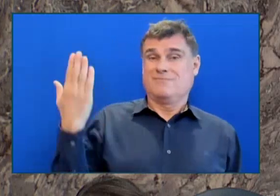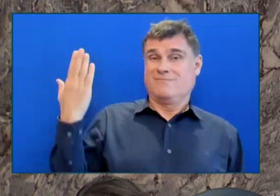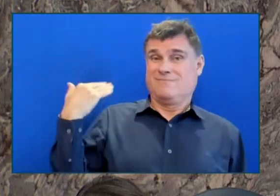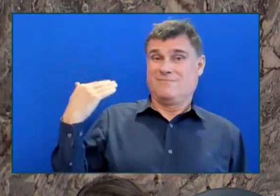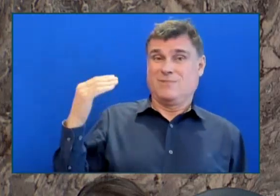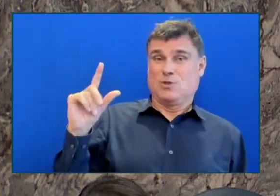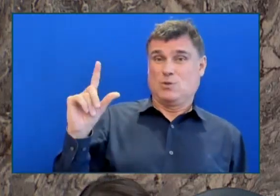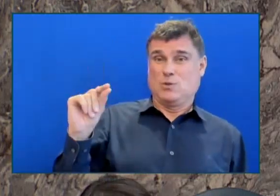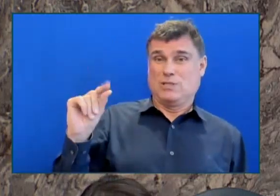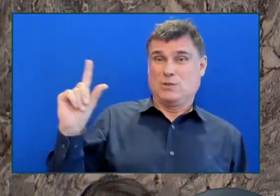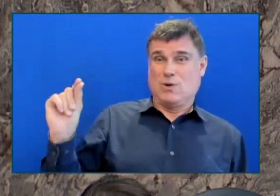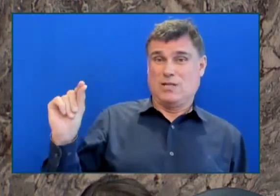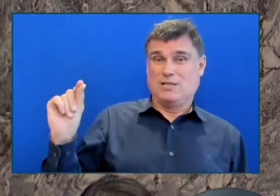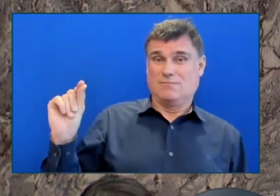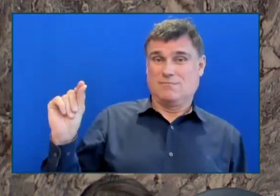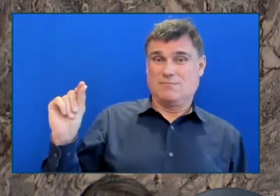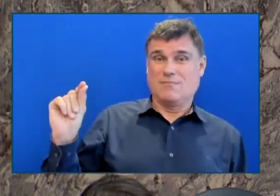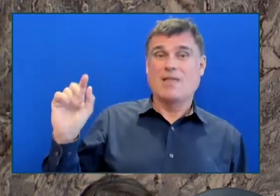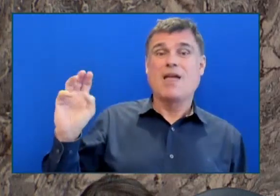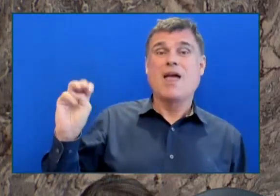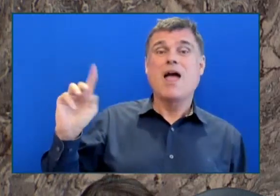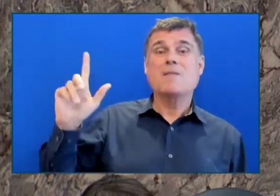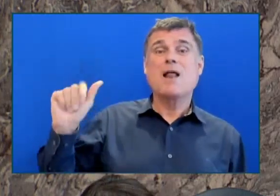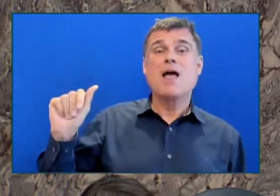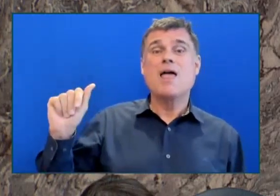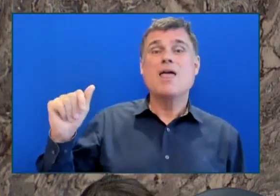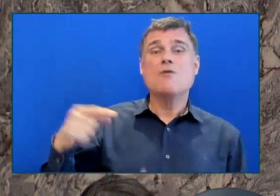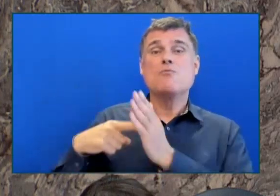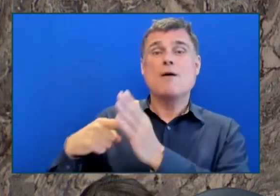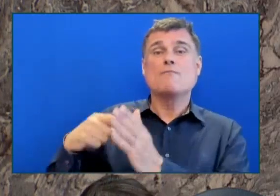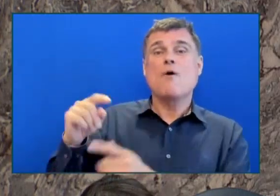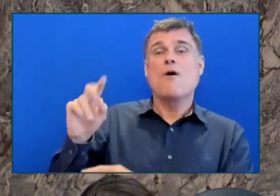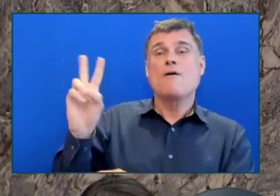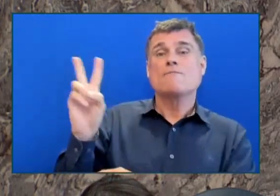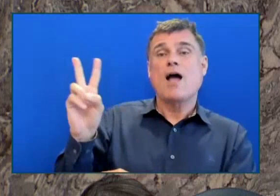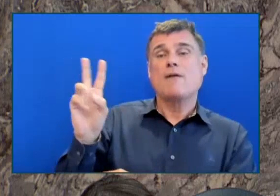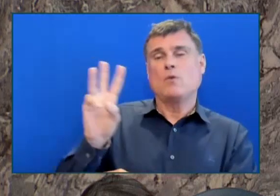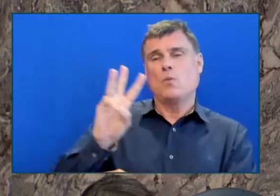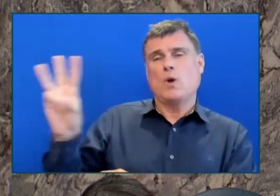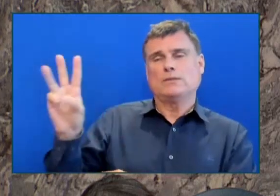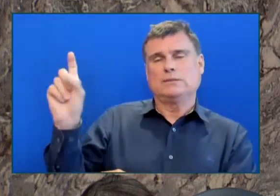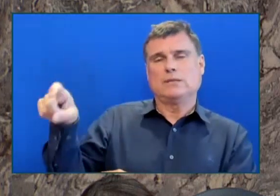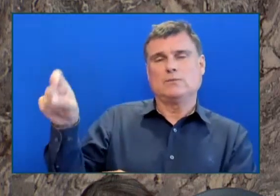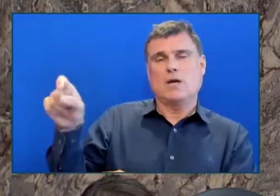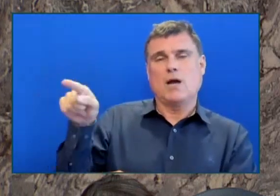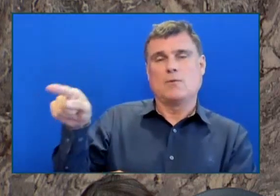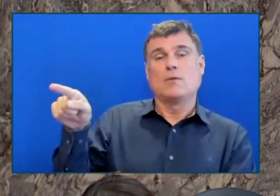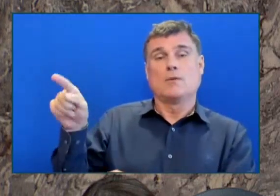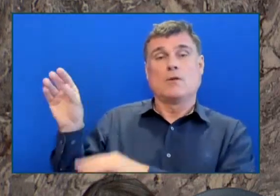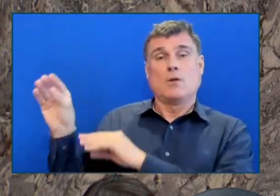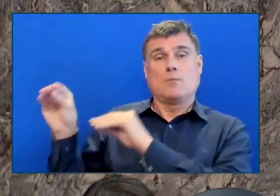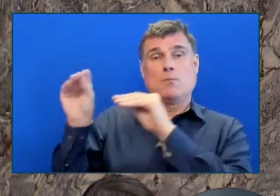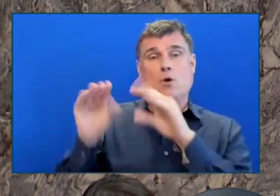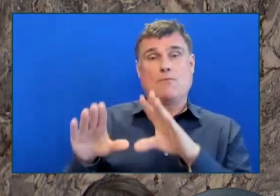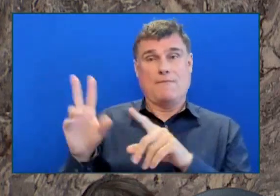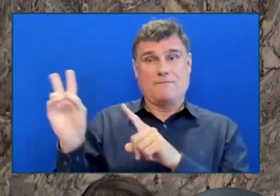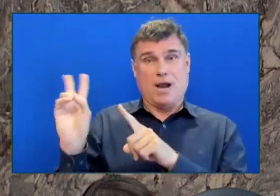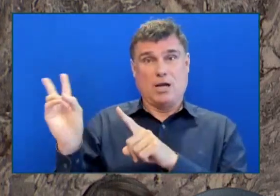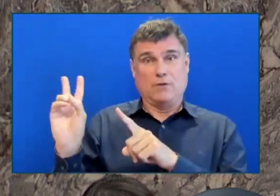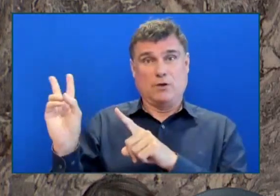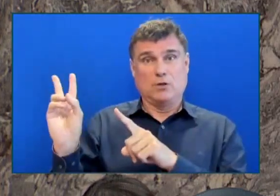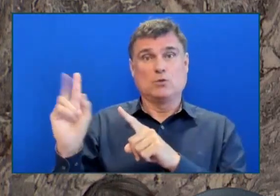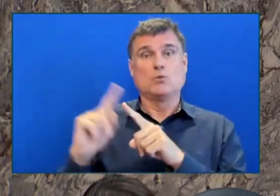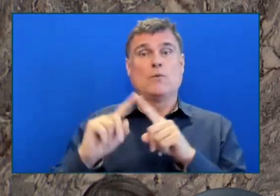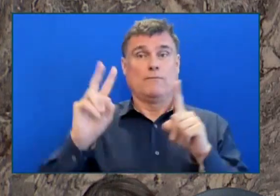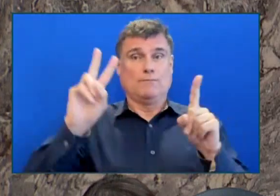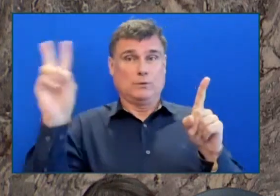End, relocated his primary residence from Vancouver to the Greater Victoria region on Vancouver Island. Since then,